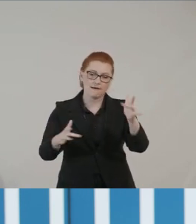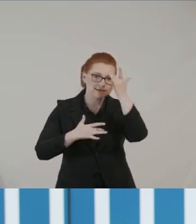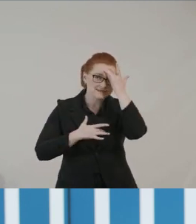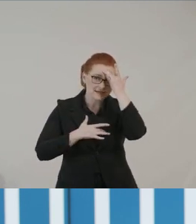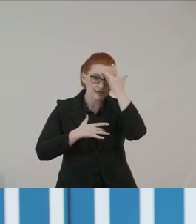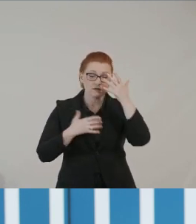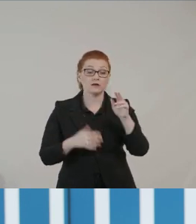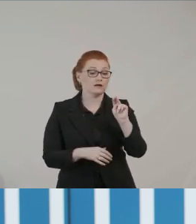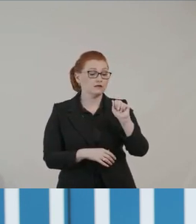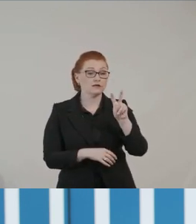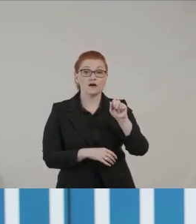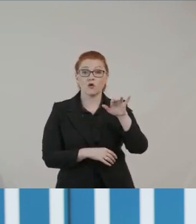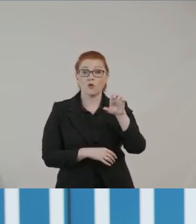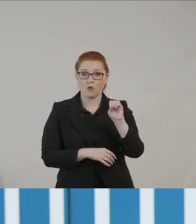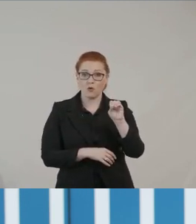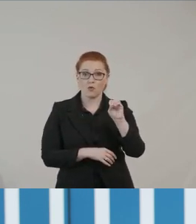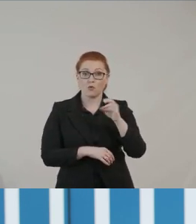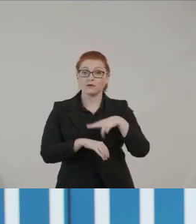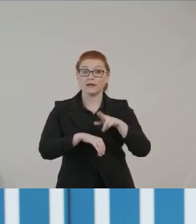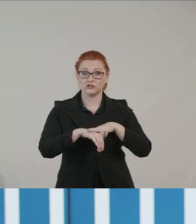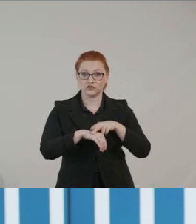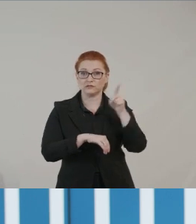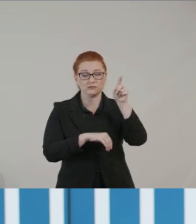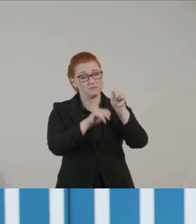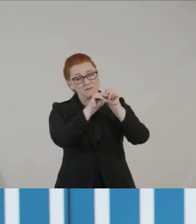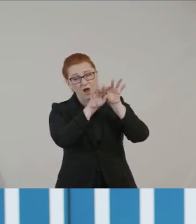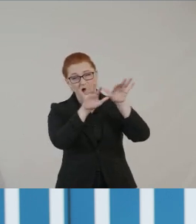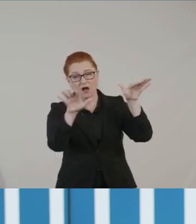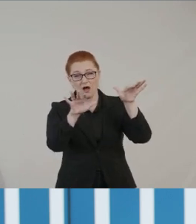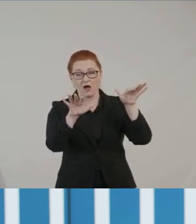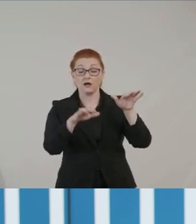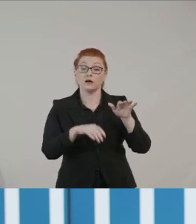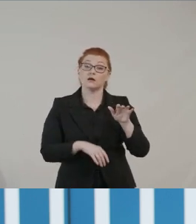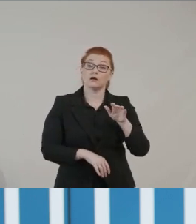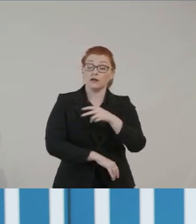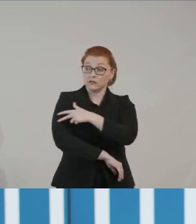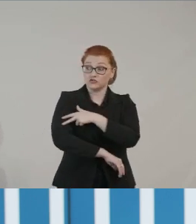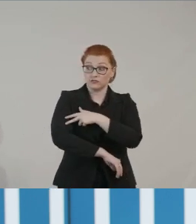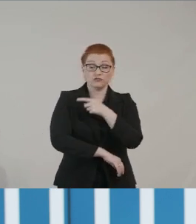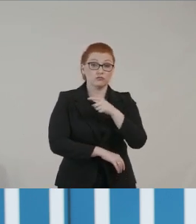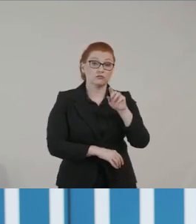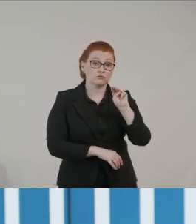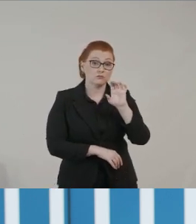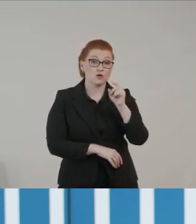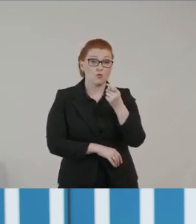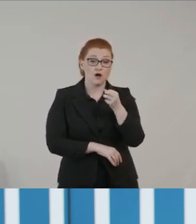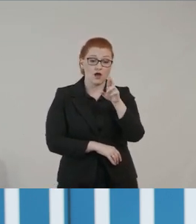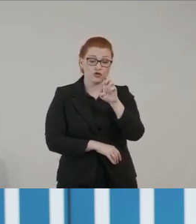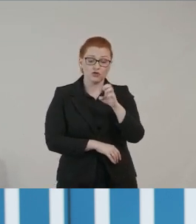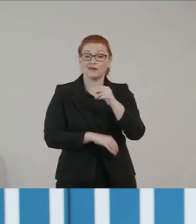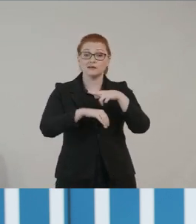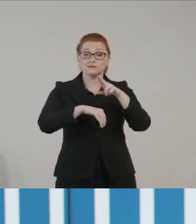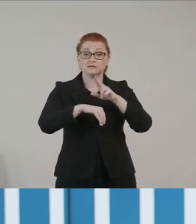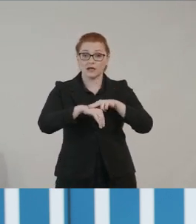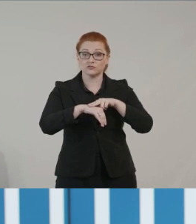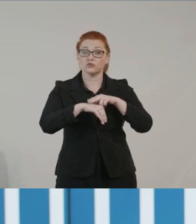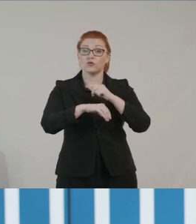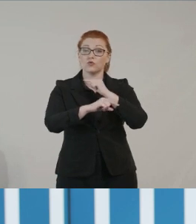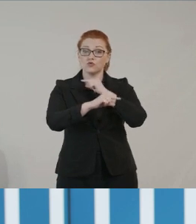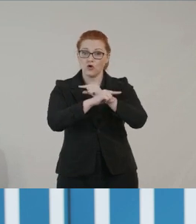Major General Mick McGuire, the Army Corps of Engineers, and the National Guard surged emergency